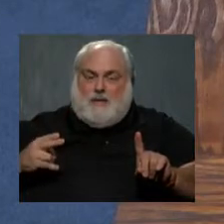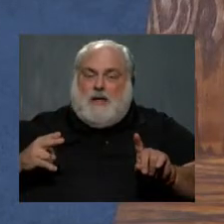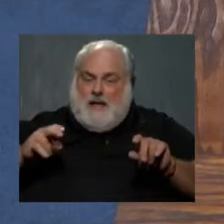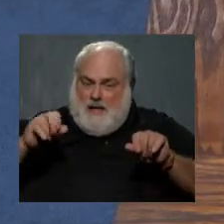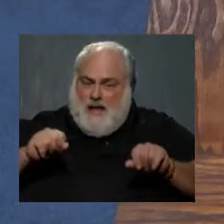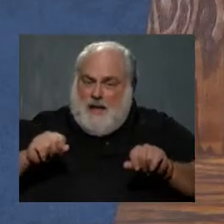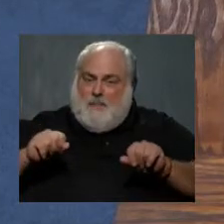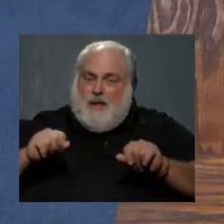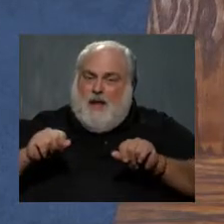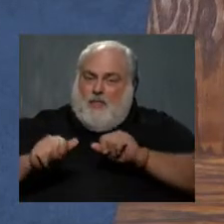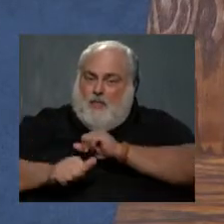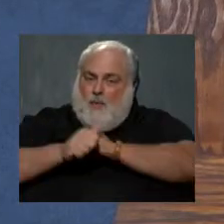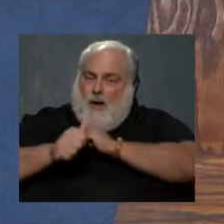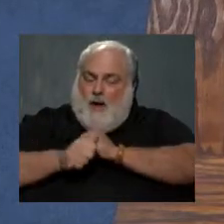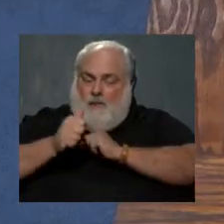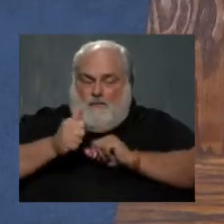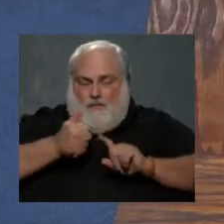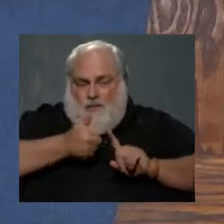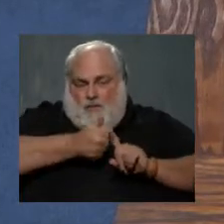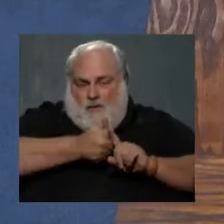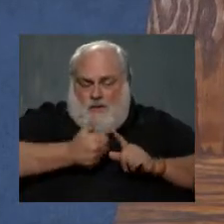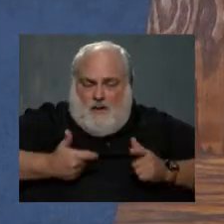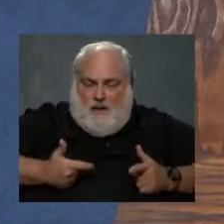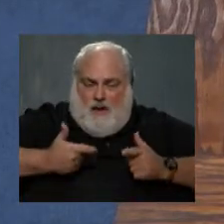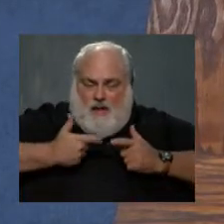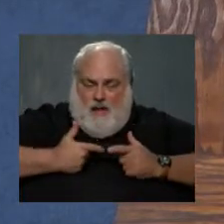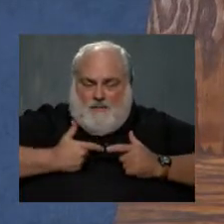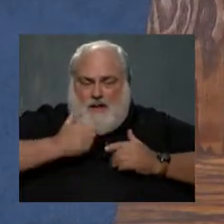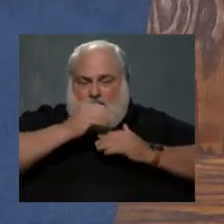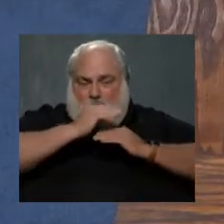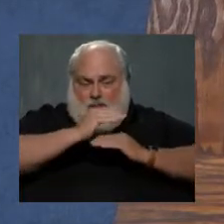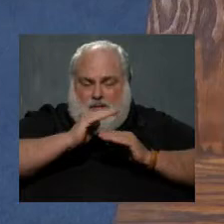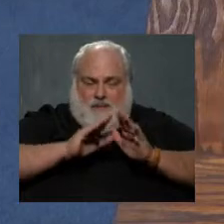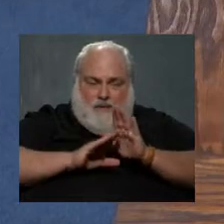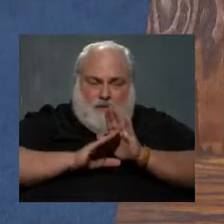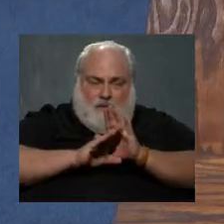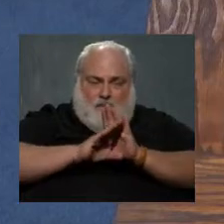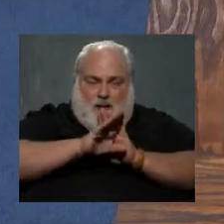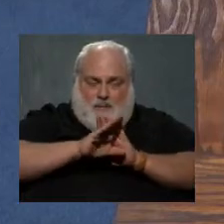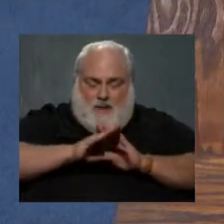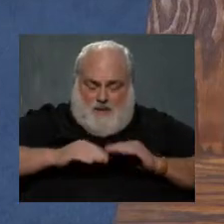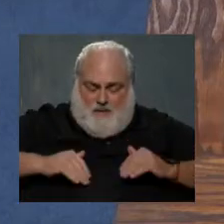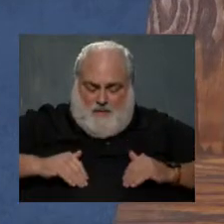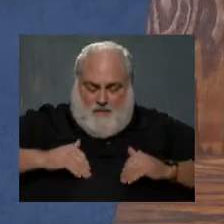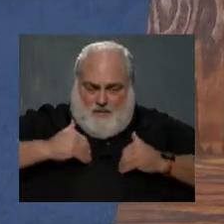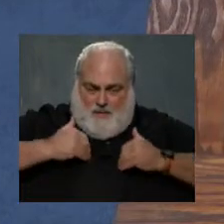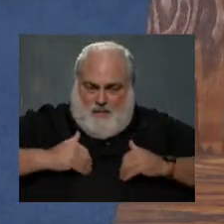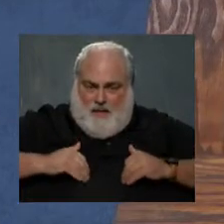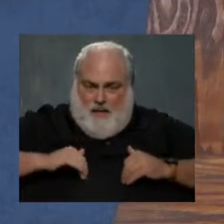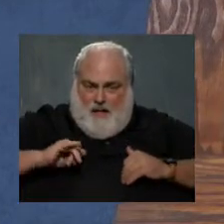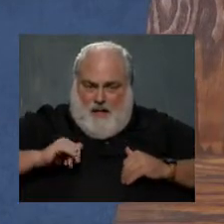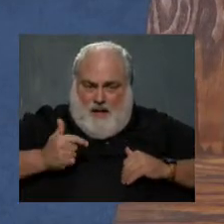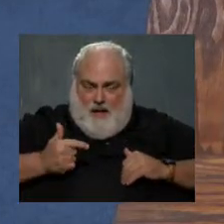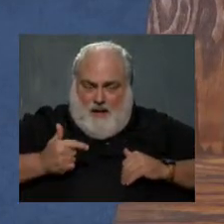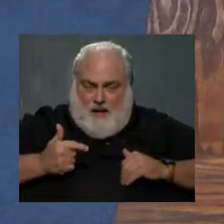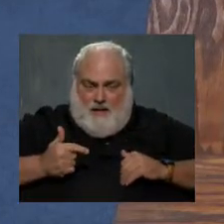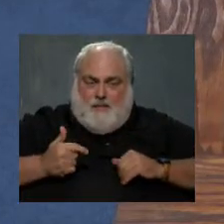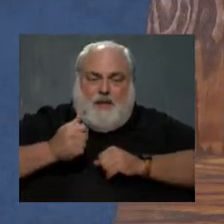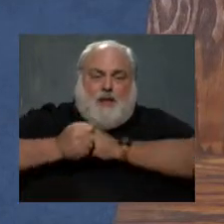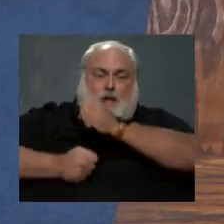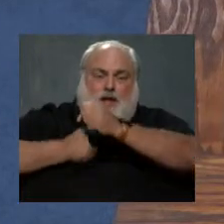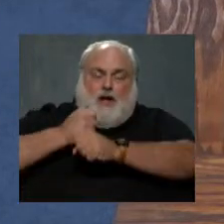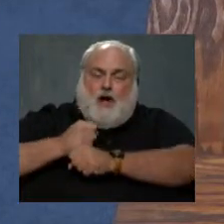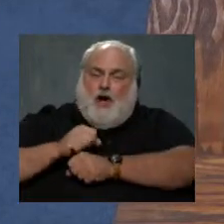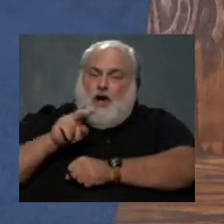birth defect because it limits the growth and development of the lungs. Whereas since 2000, it is estimated that